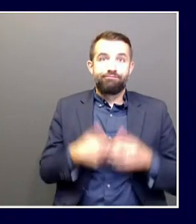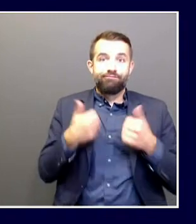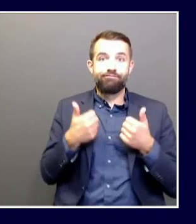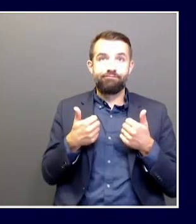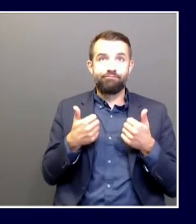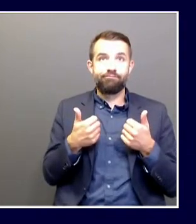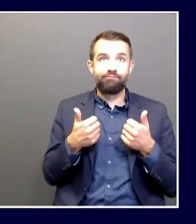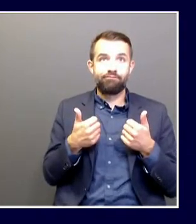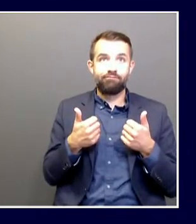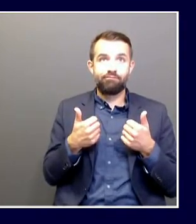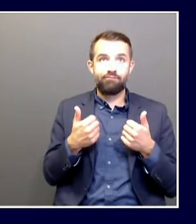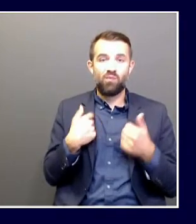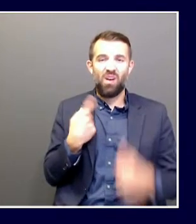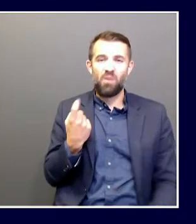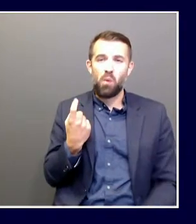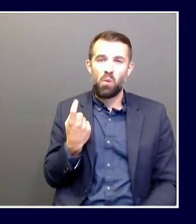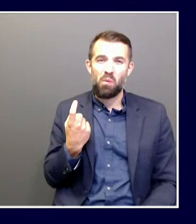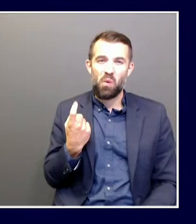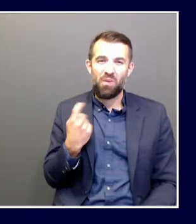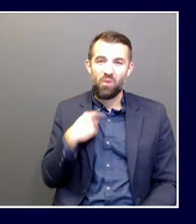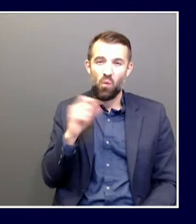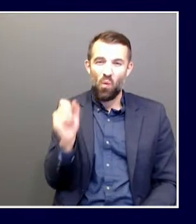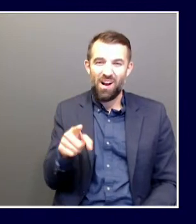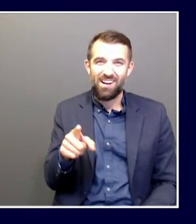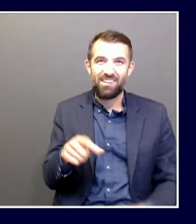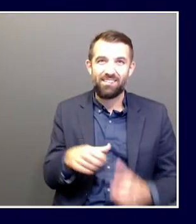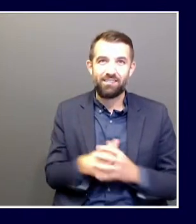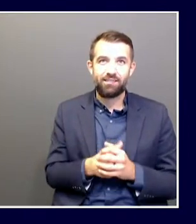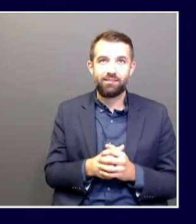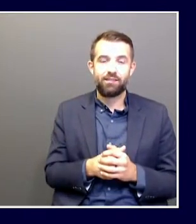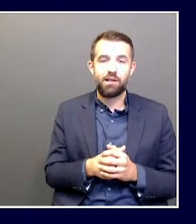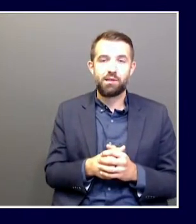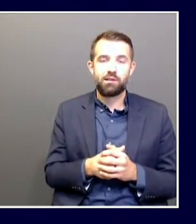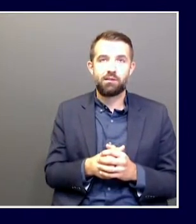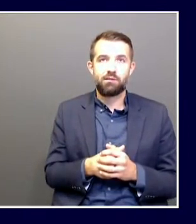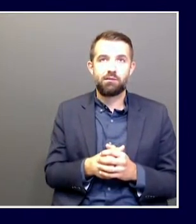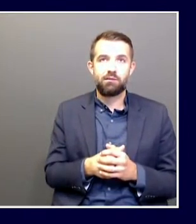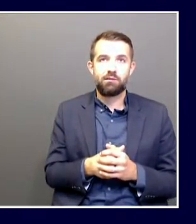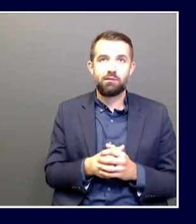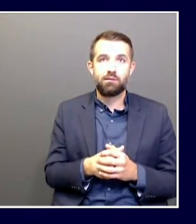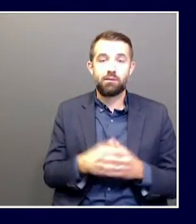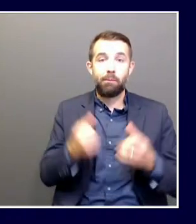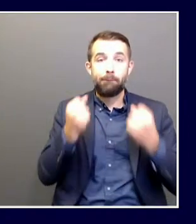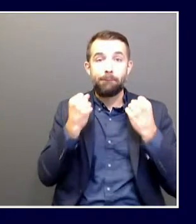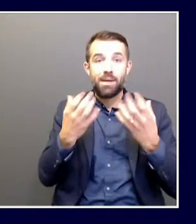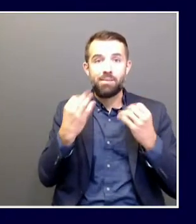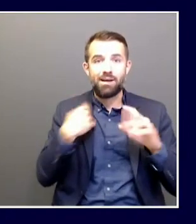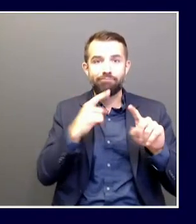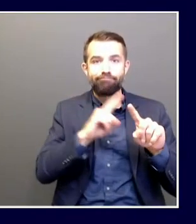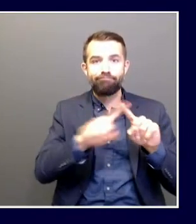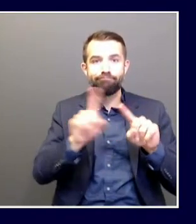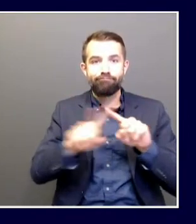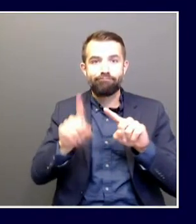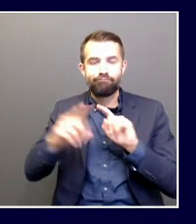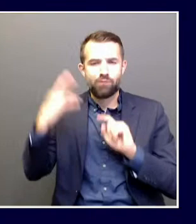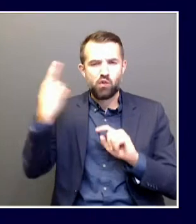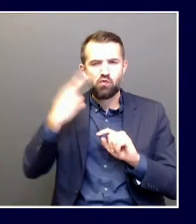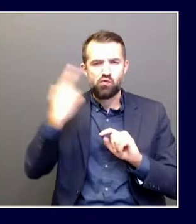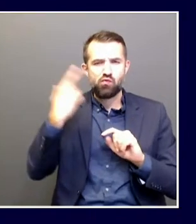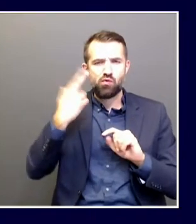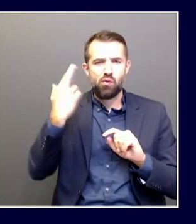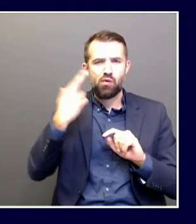you this. There are plenty of reasons why a person may choose to not, or at least wait to get the